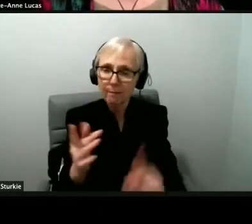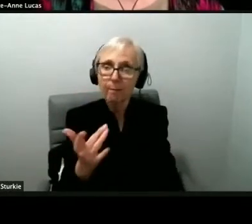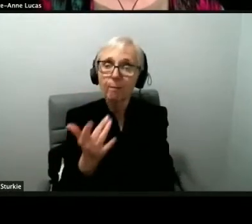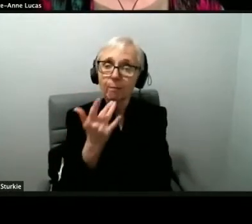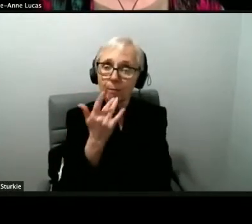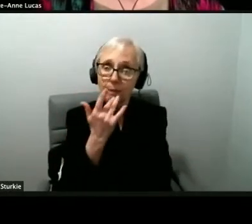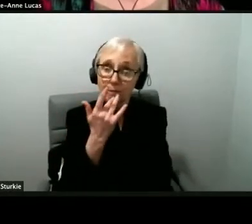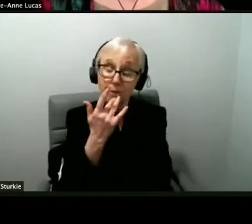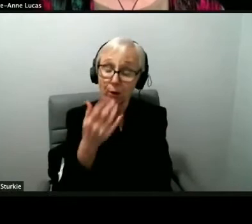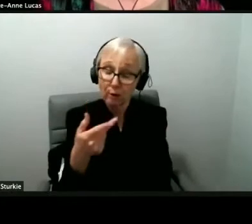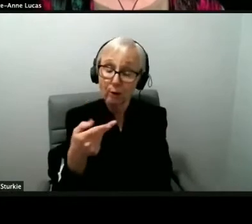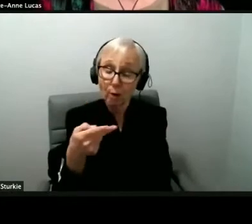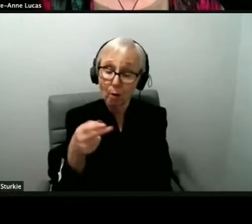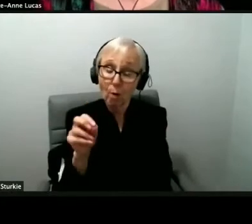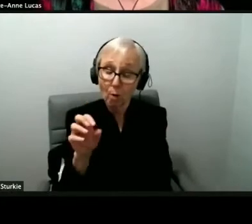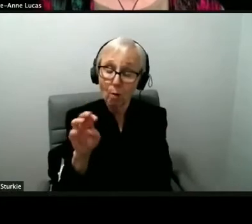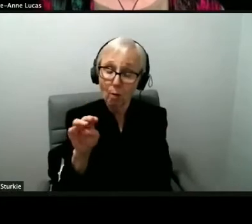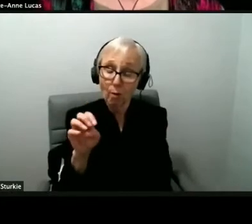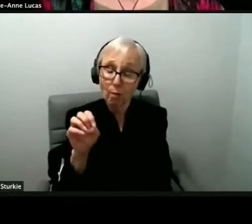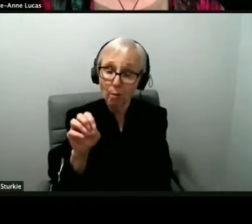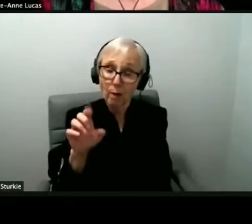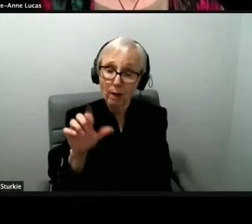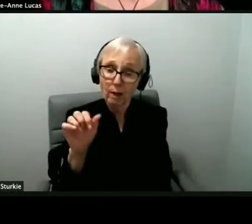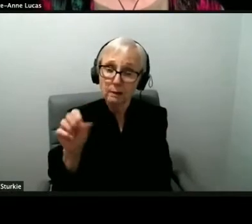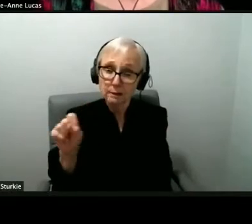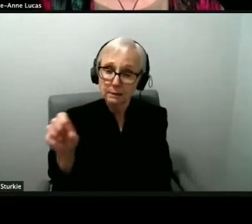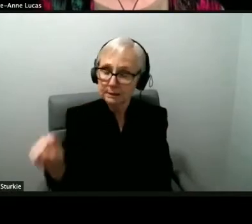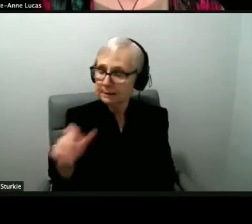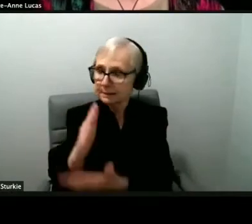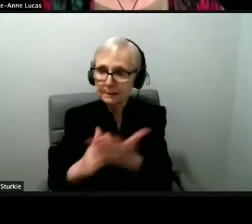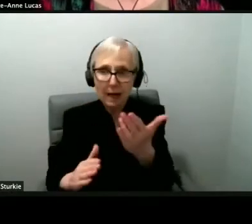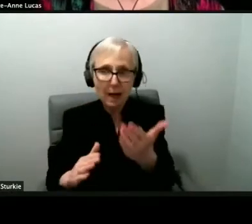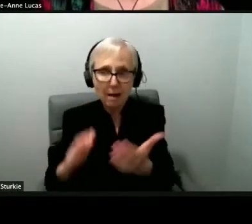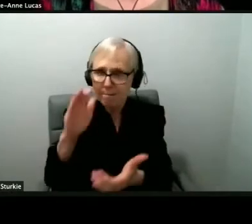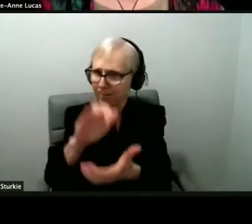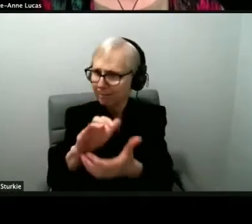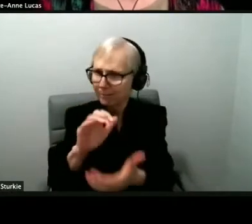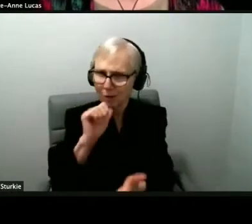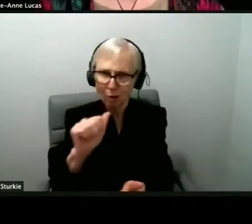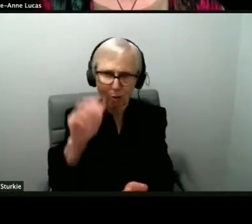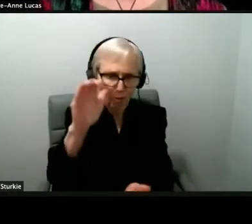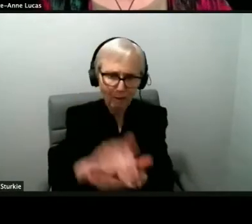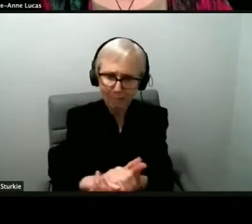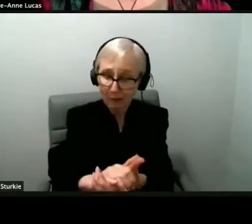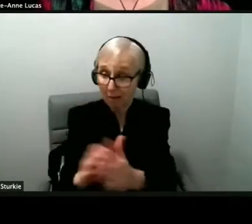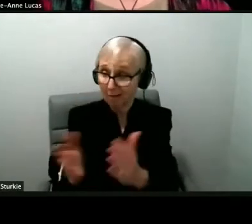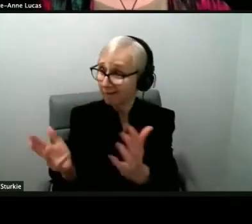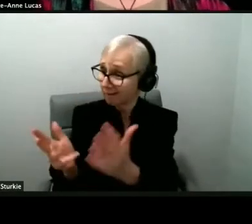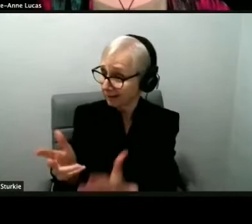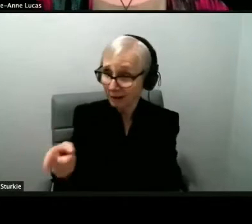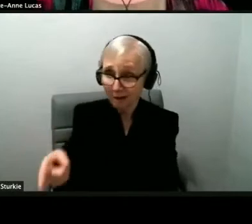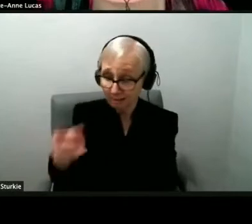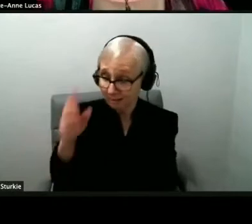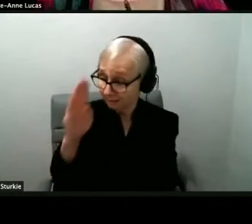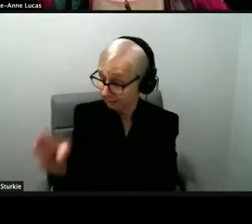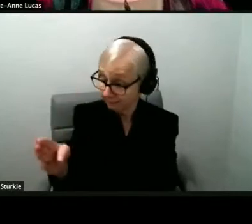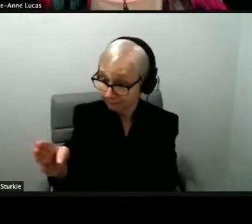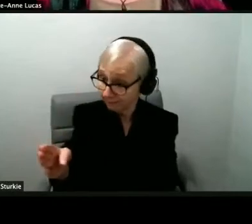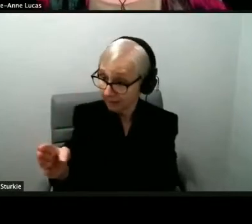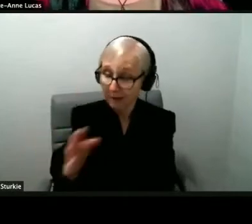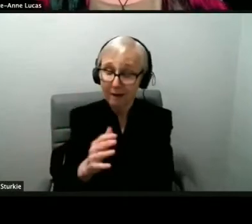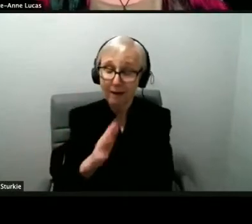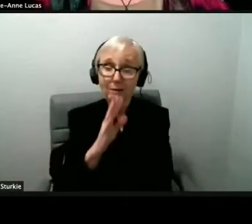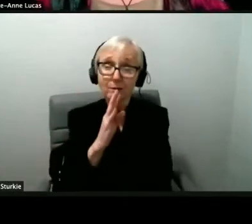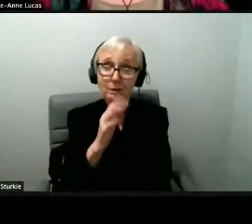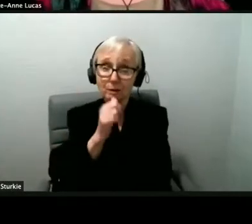to be homeless. You know, some people don't believe that, but I've talked to homeless people before that say that. And I just talked to a lady